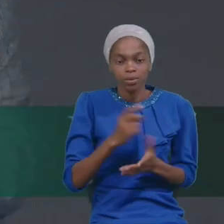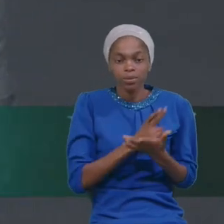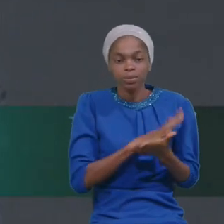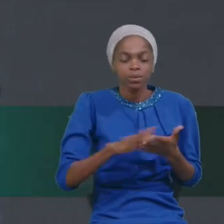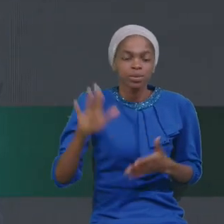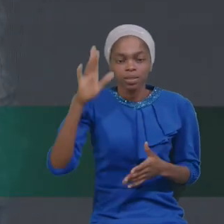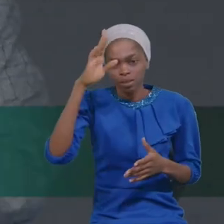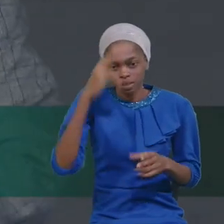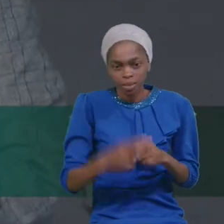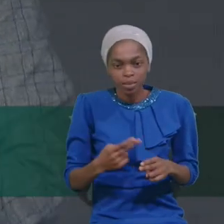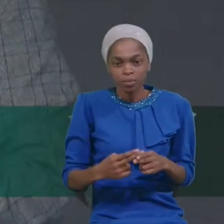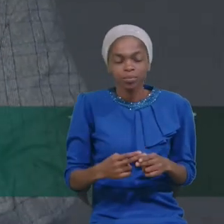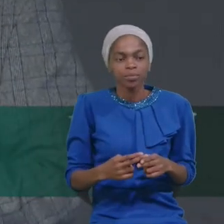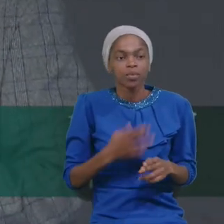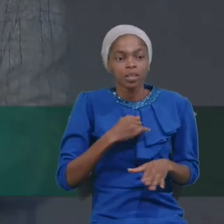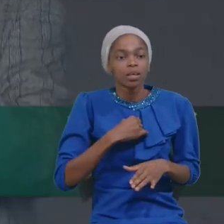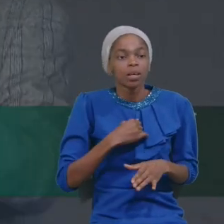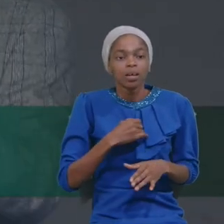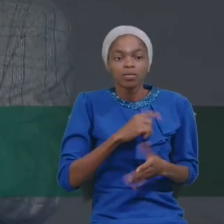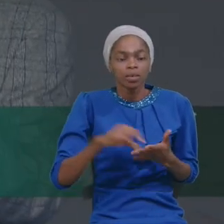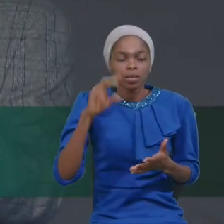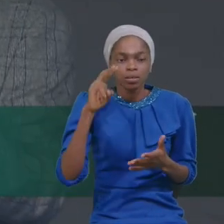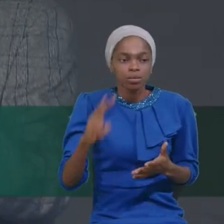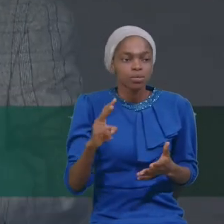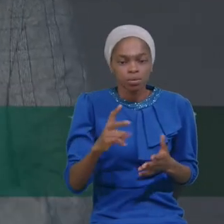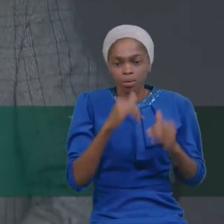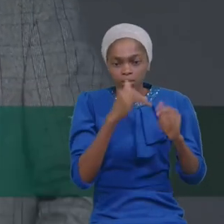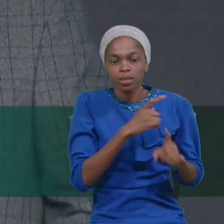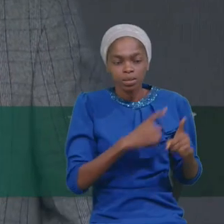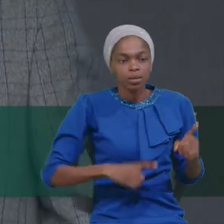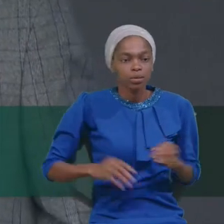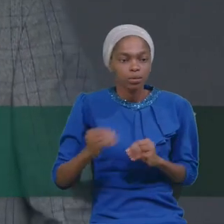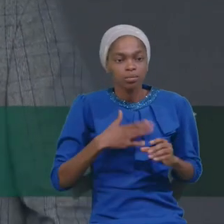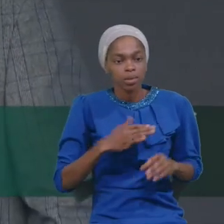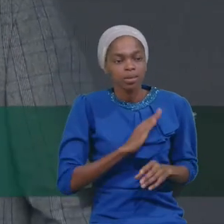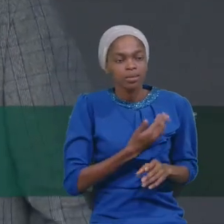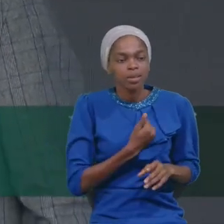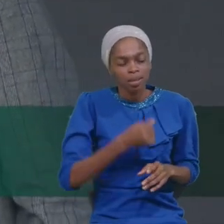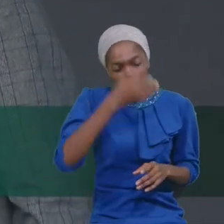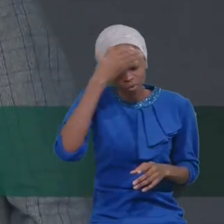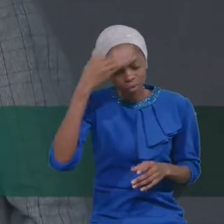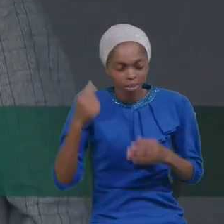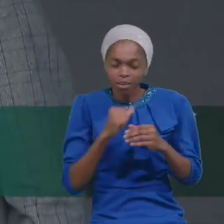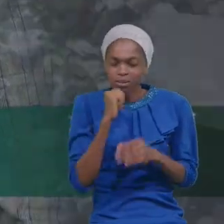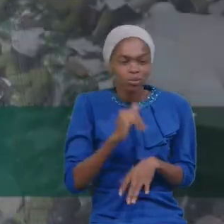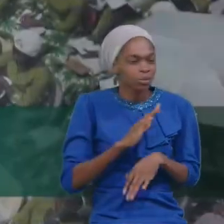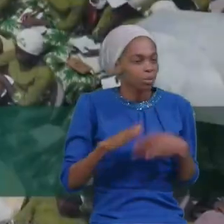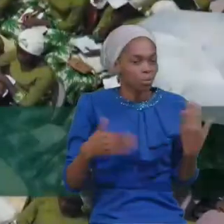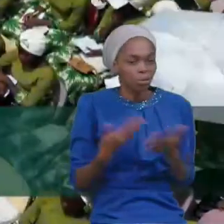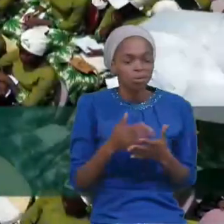not all his benefits. Then in verse 3, who forgiveth